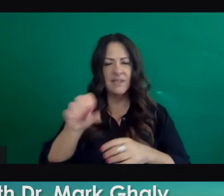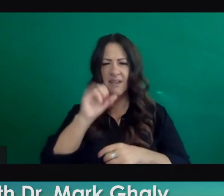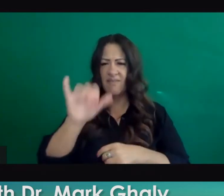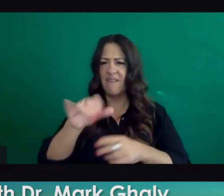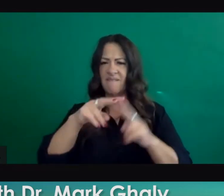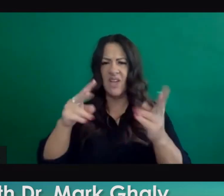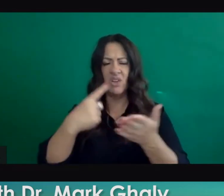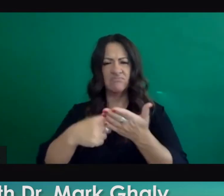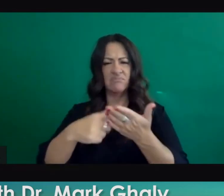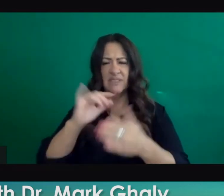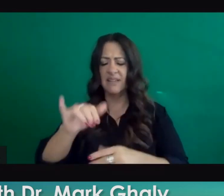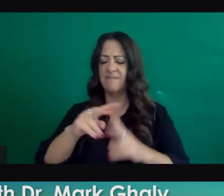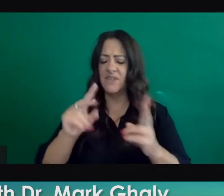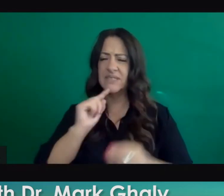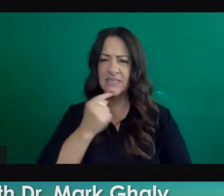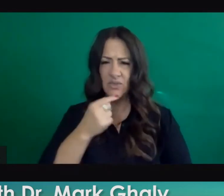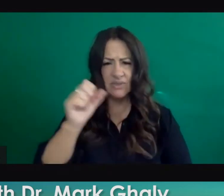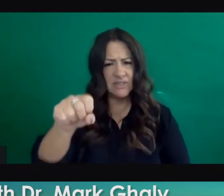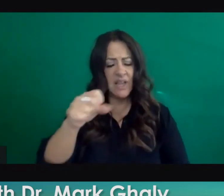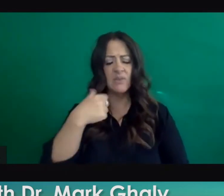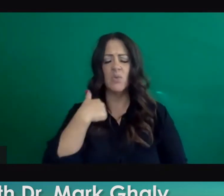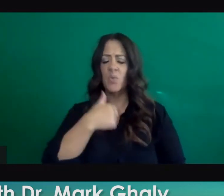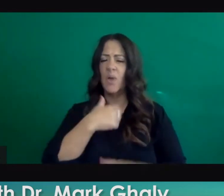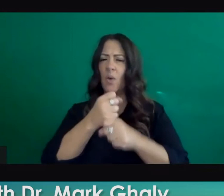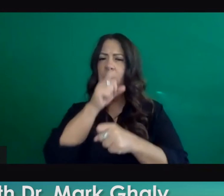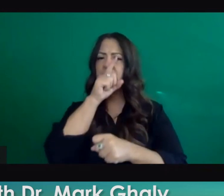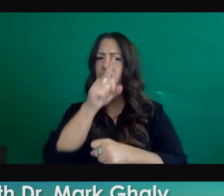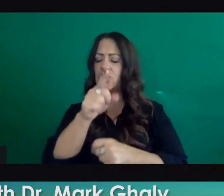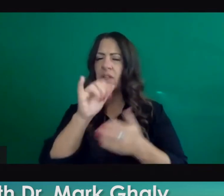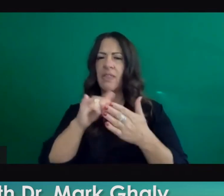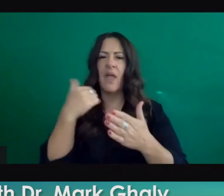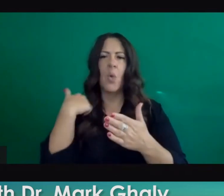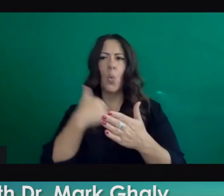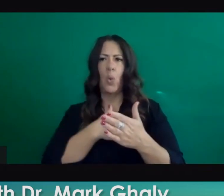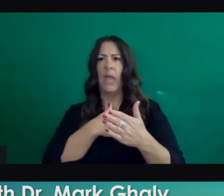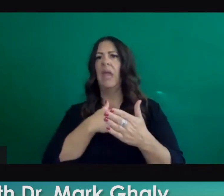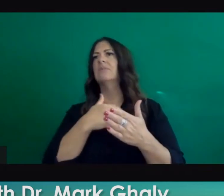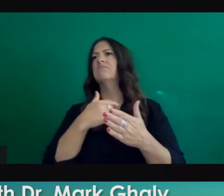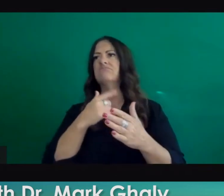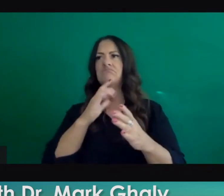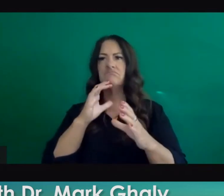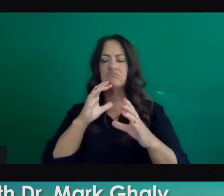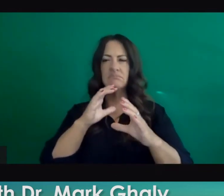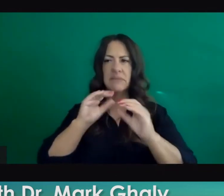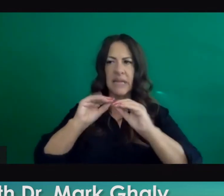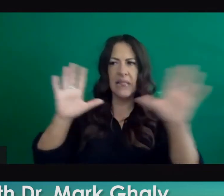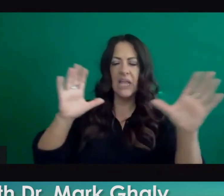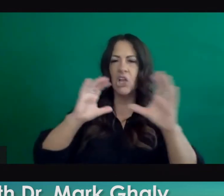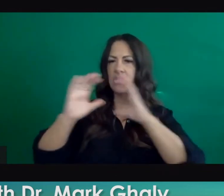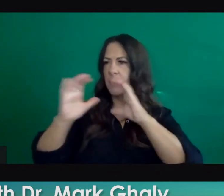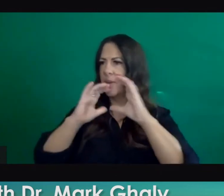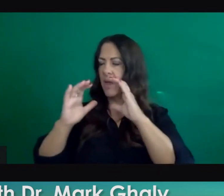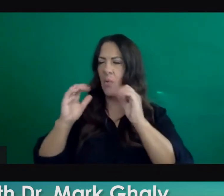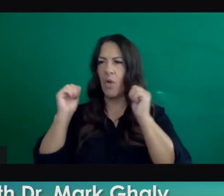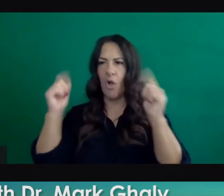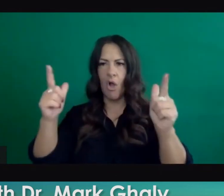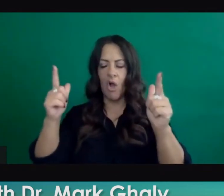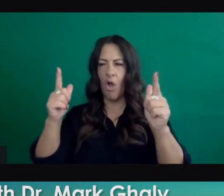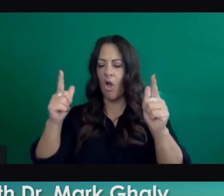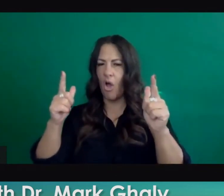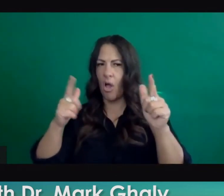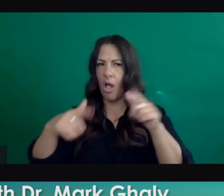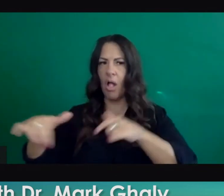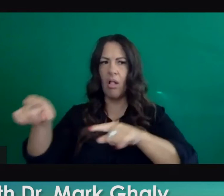and really community-aligned communications campaign so that everybody is following along, and that